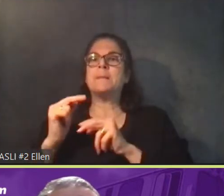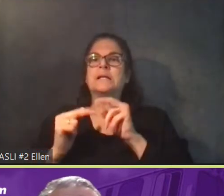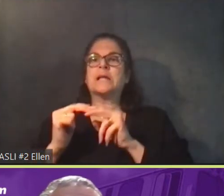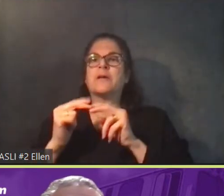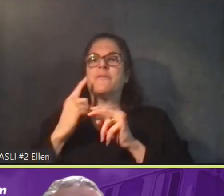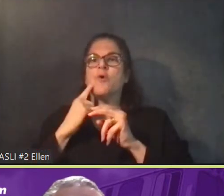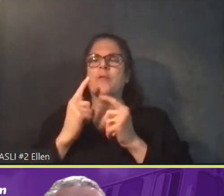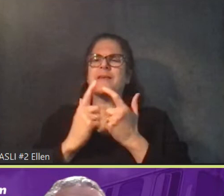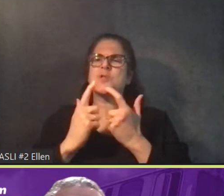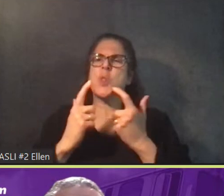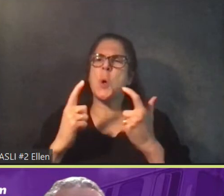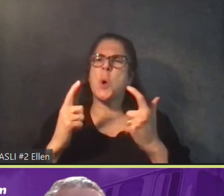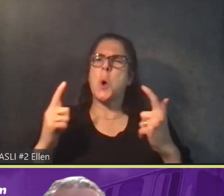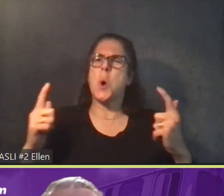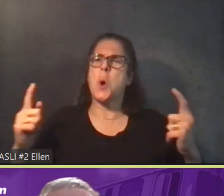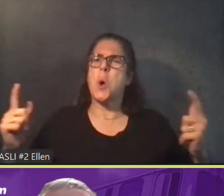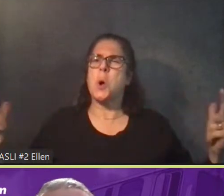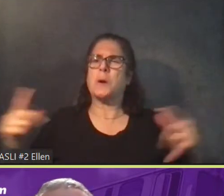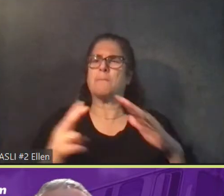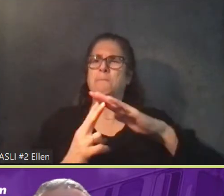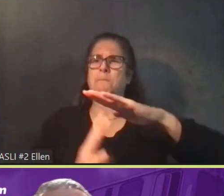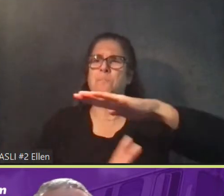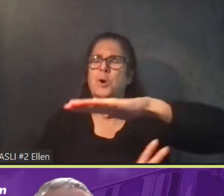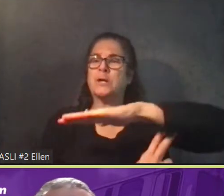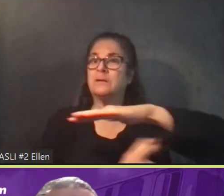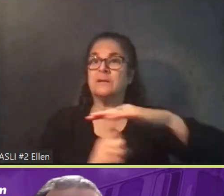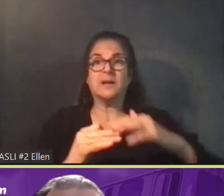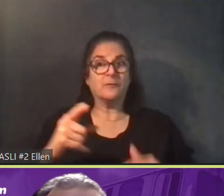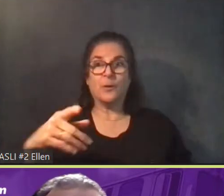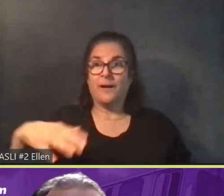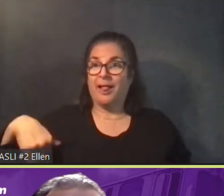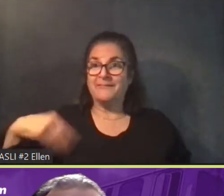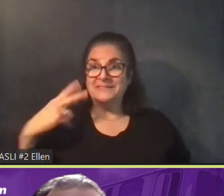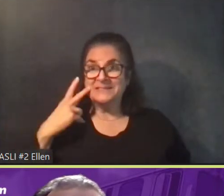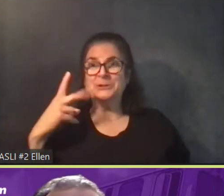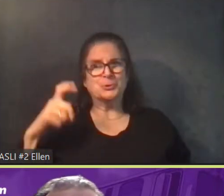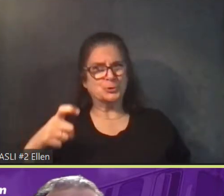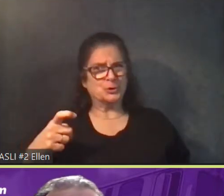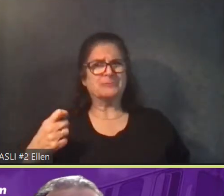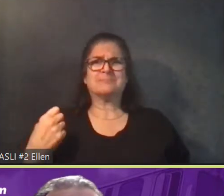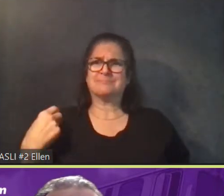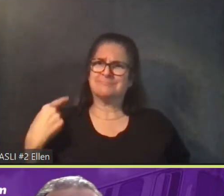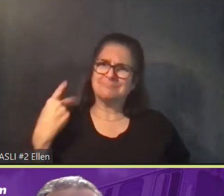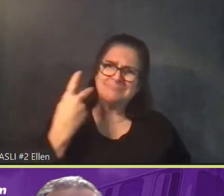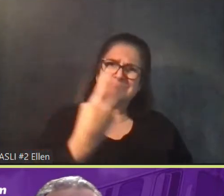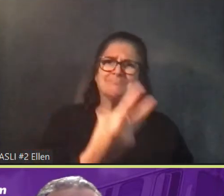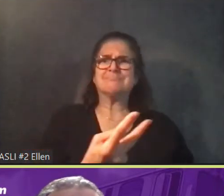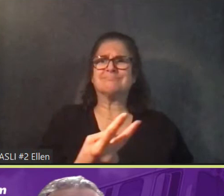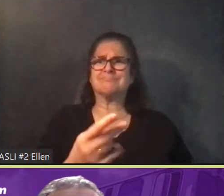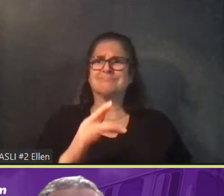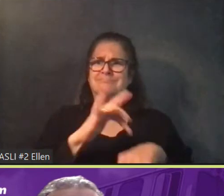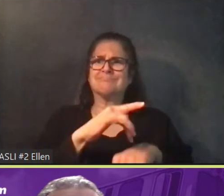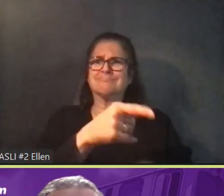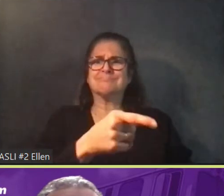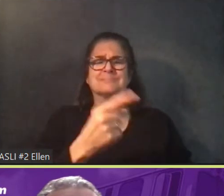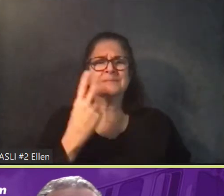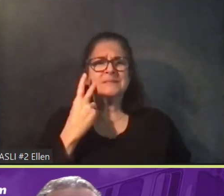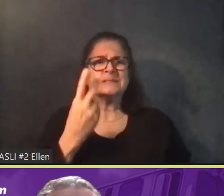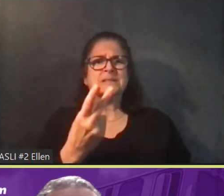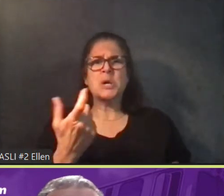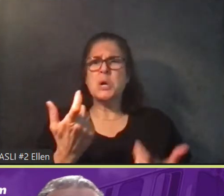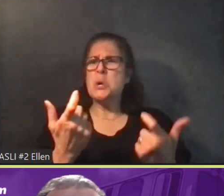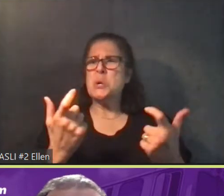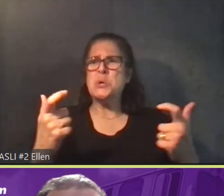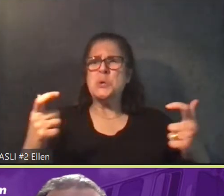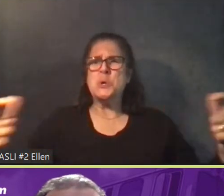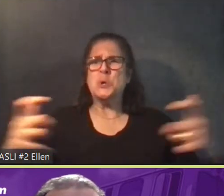span bridges. If those of you that haven't seen it up there, I would recommend taking a trip. It's very interesting, huge machine